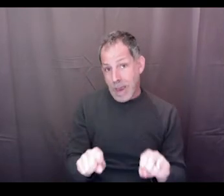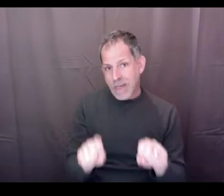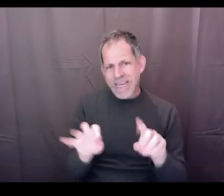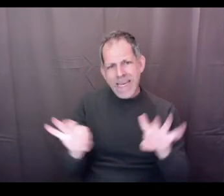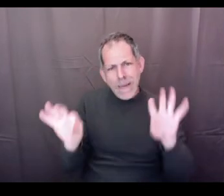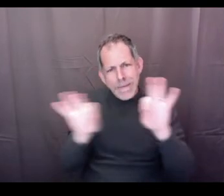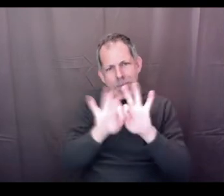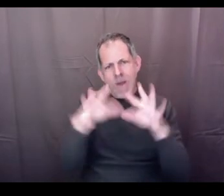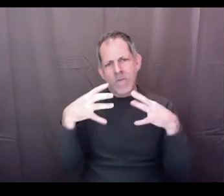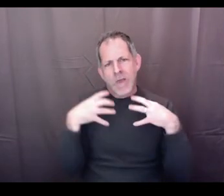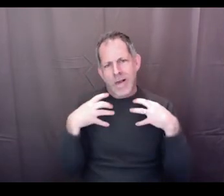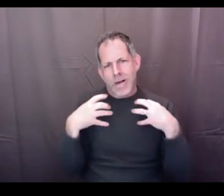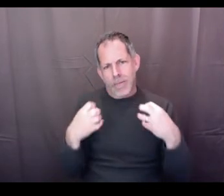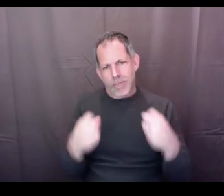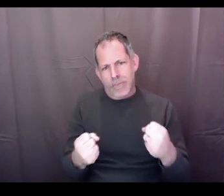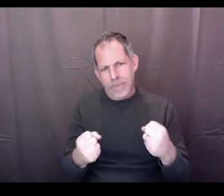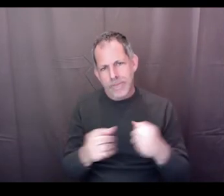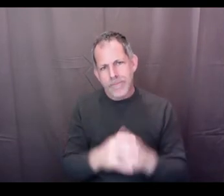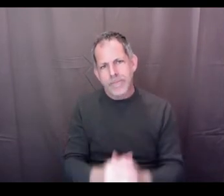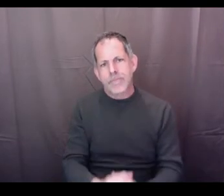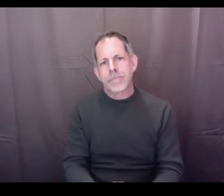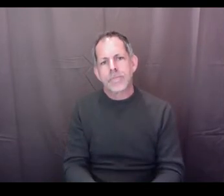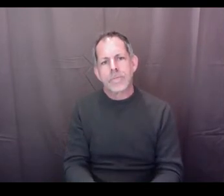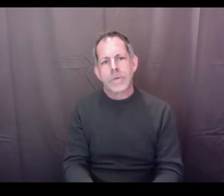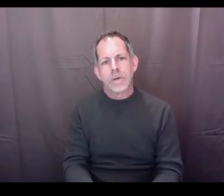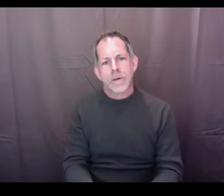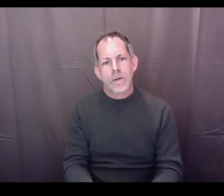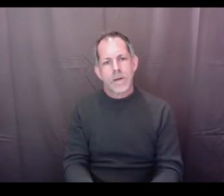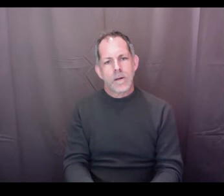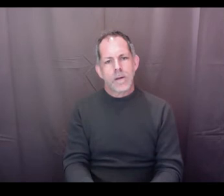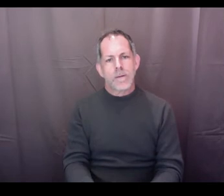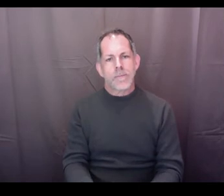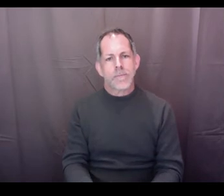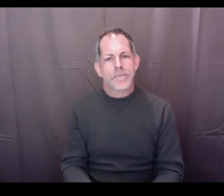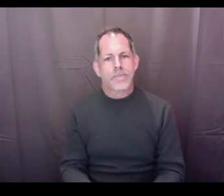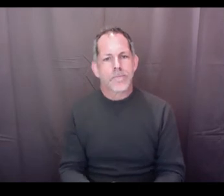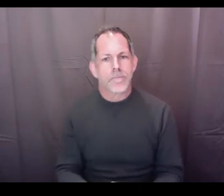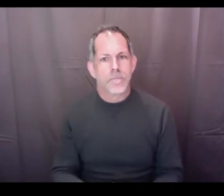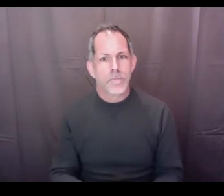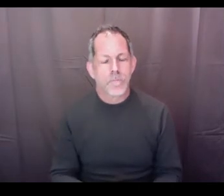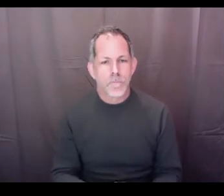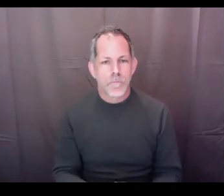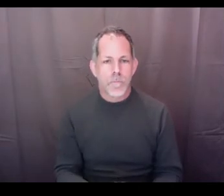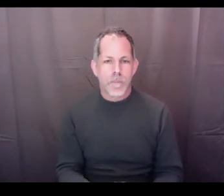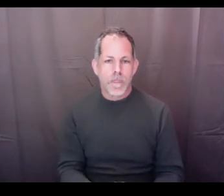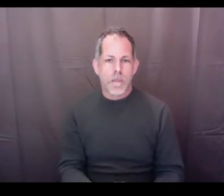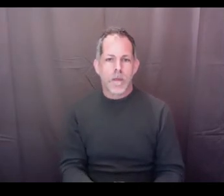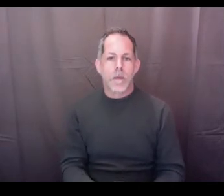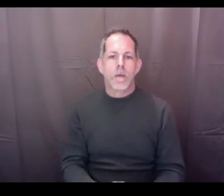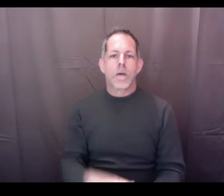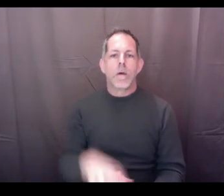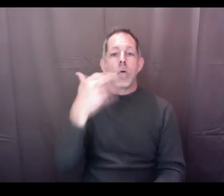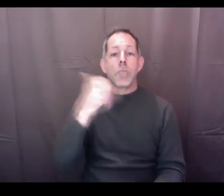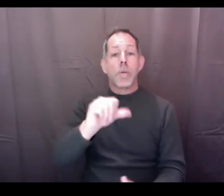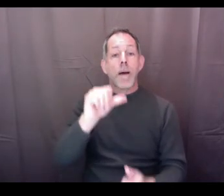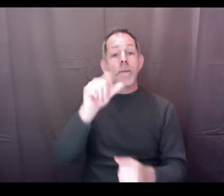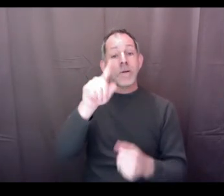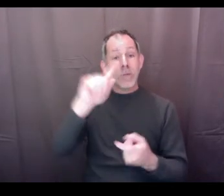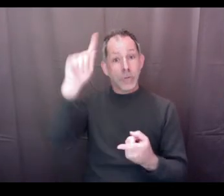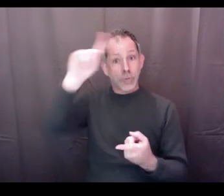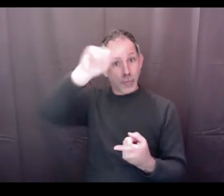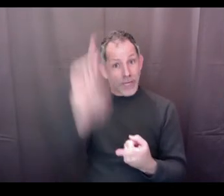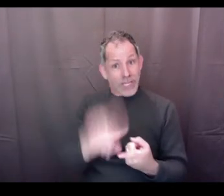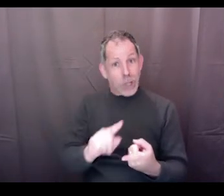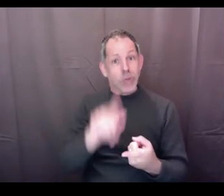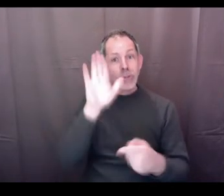would encourage people to do is to limit screens for at least an hour before going to bed. Turn off your